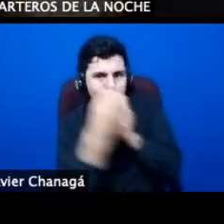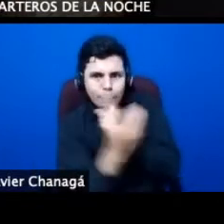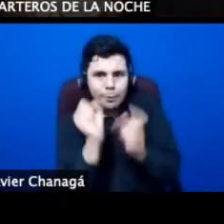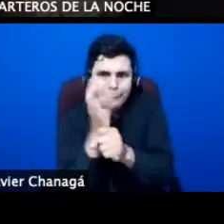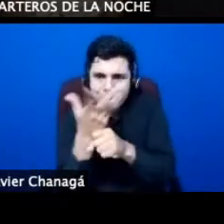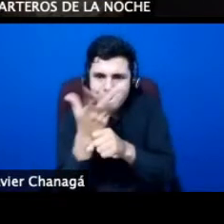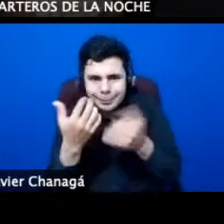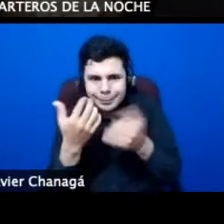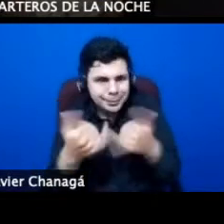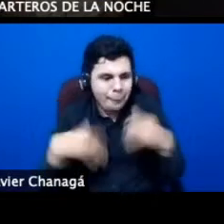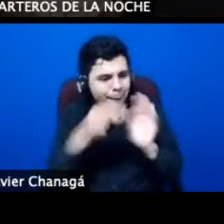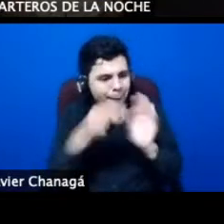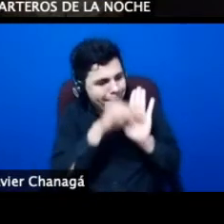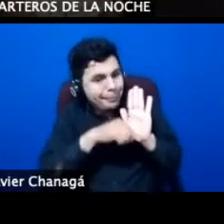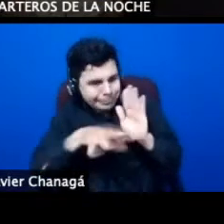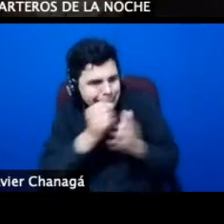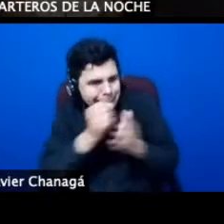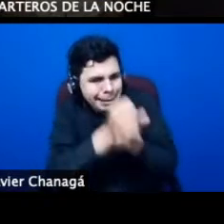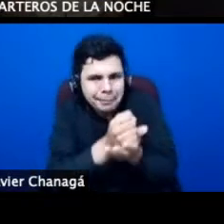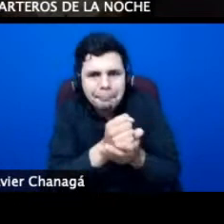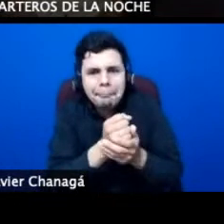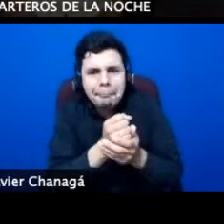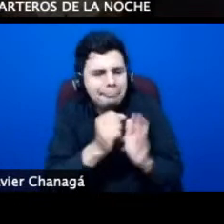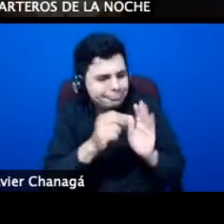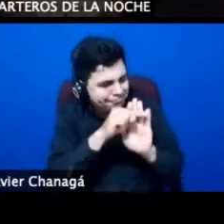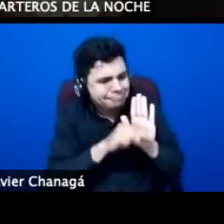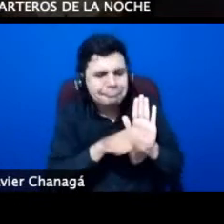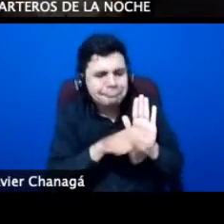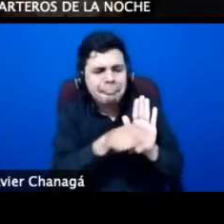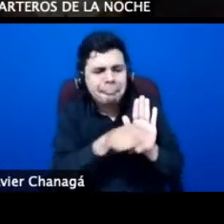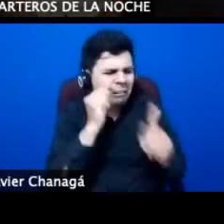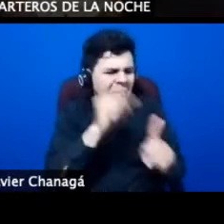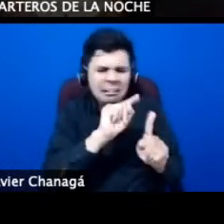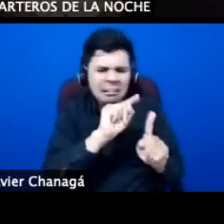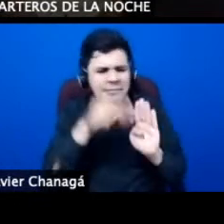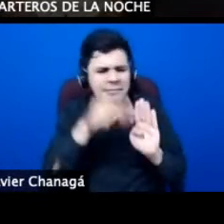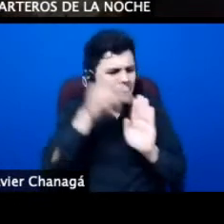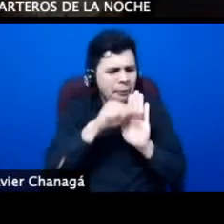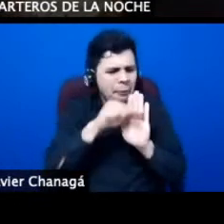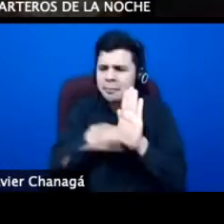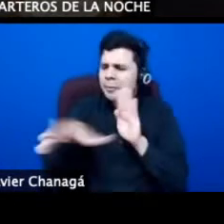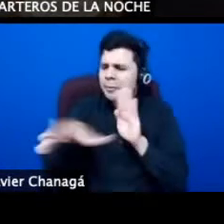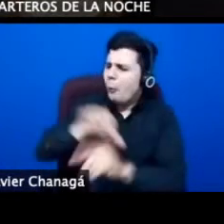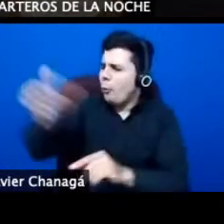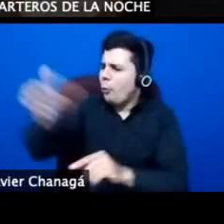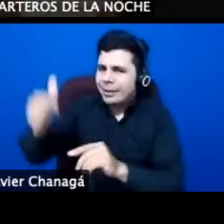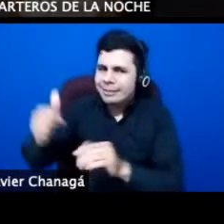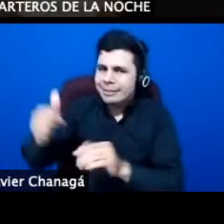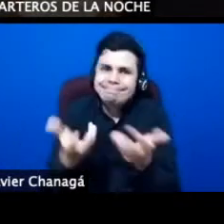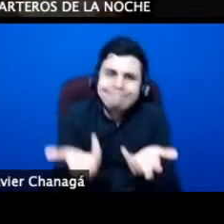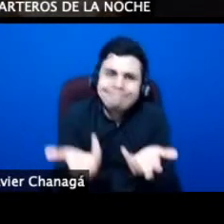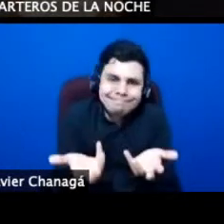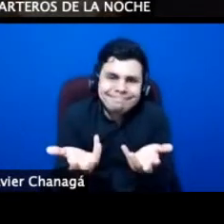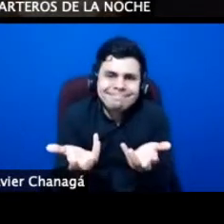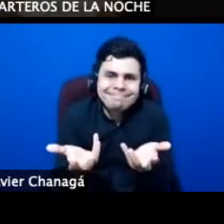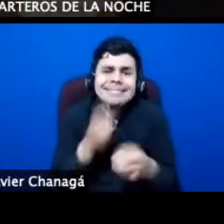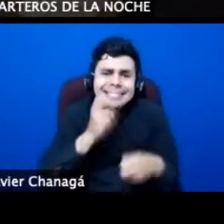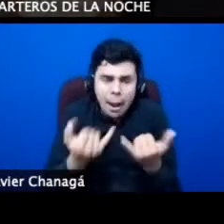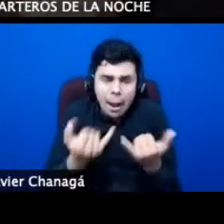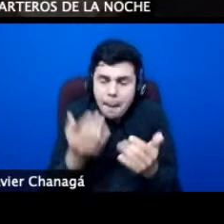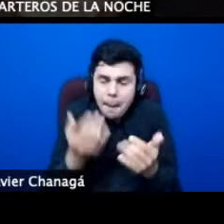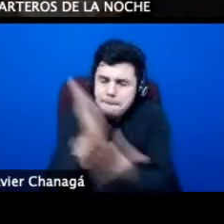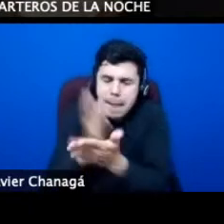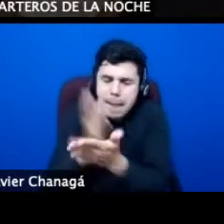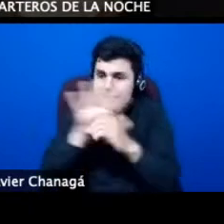como herramientas como afrontarlo. Allí el tema también con la virtualidad que nos tocó asumir de